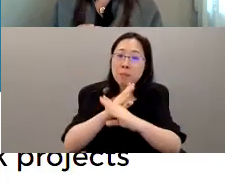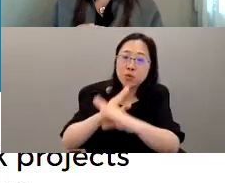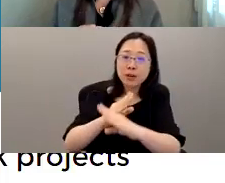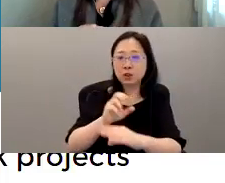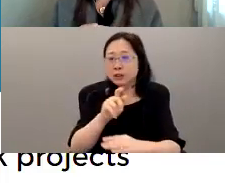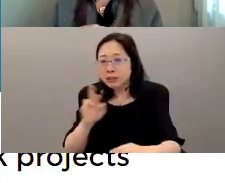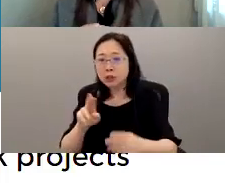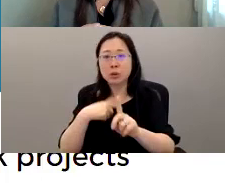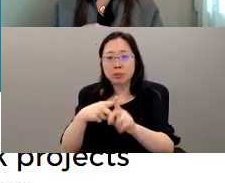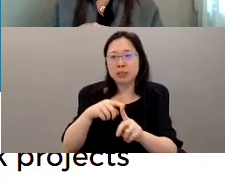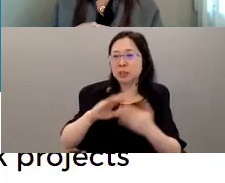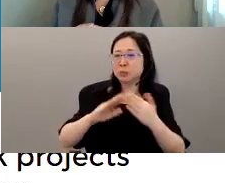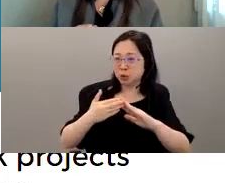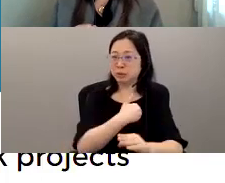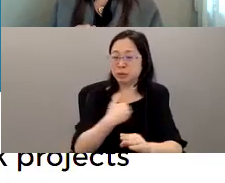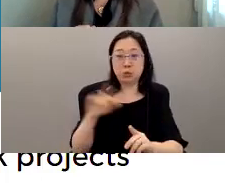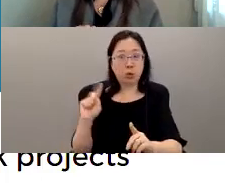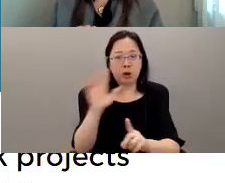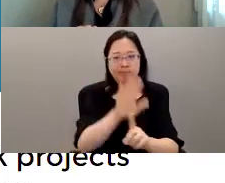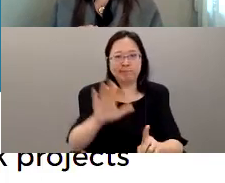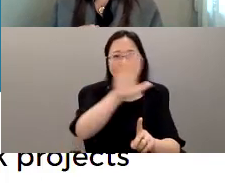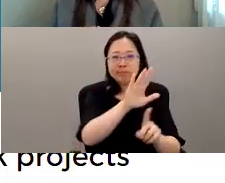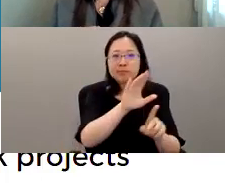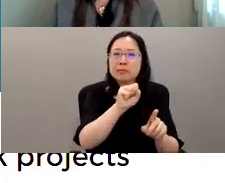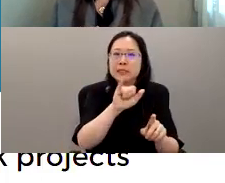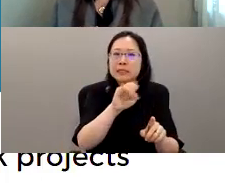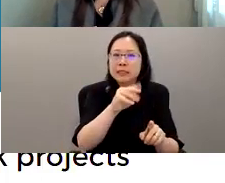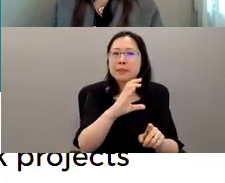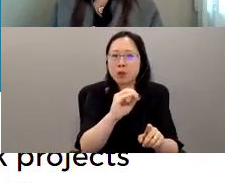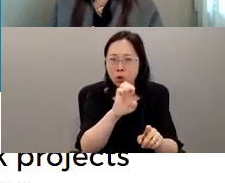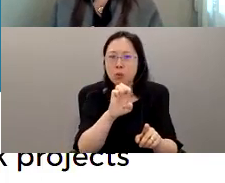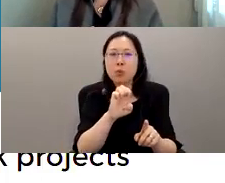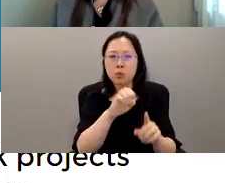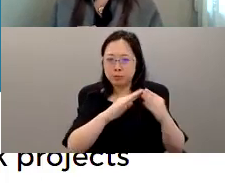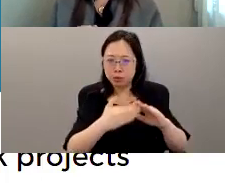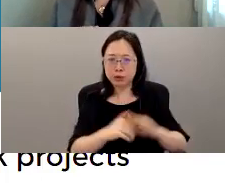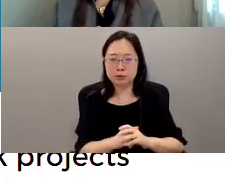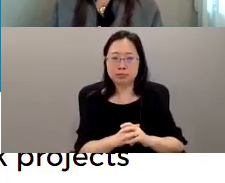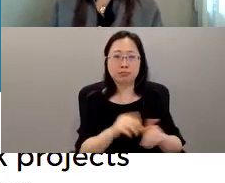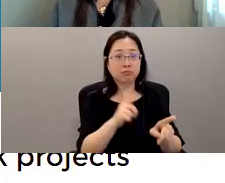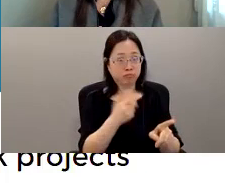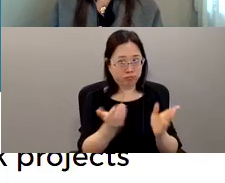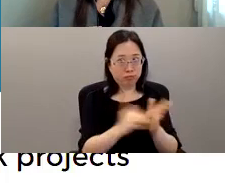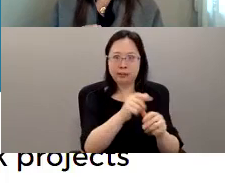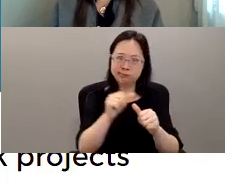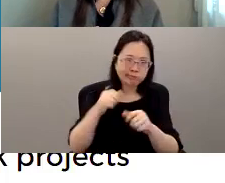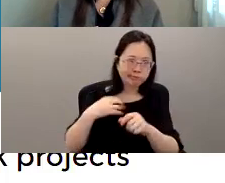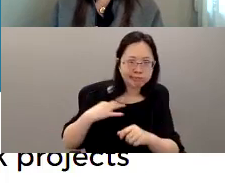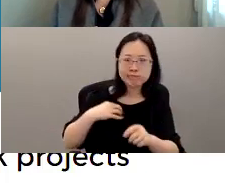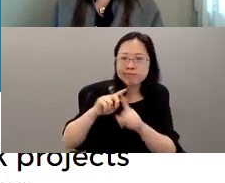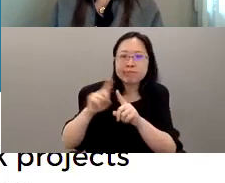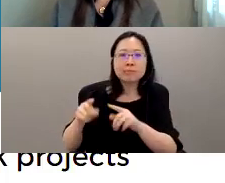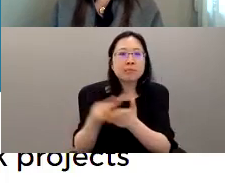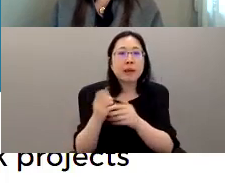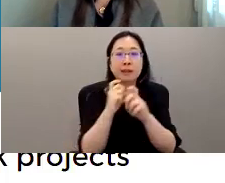rural areas of Simcoe County. She assisted with our successful grant application. The roadshow was very